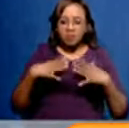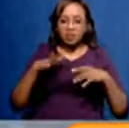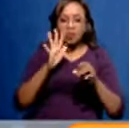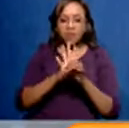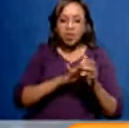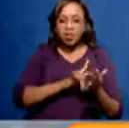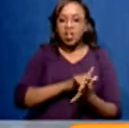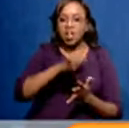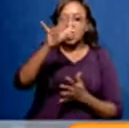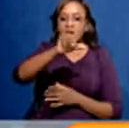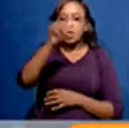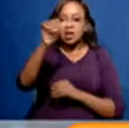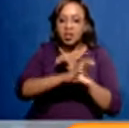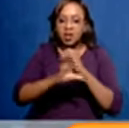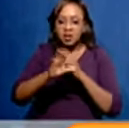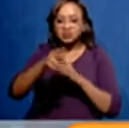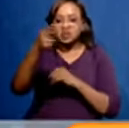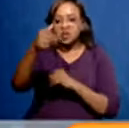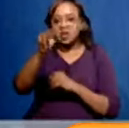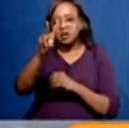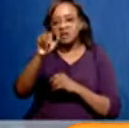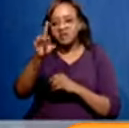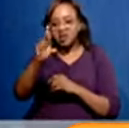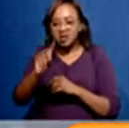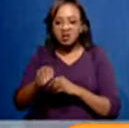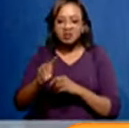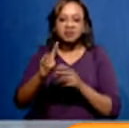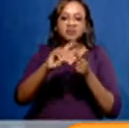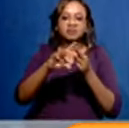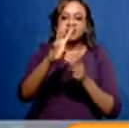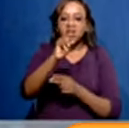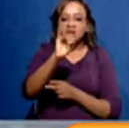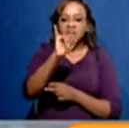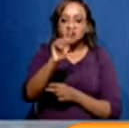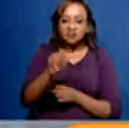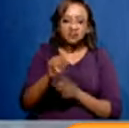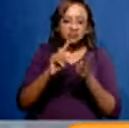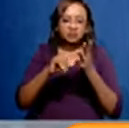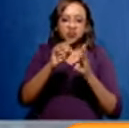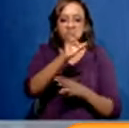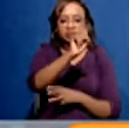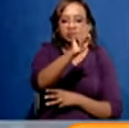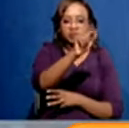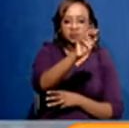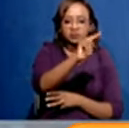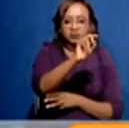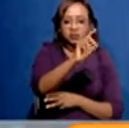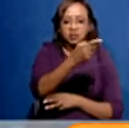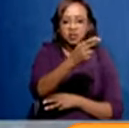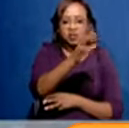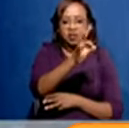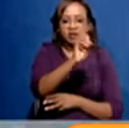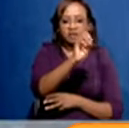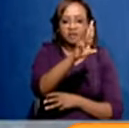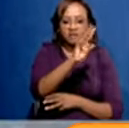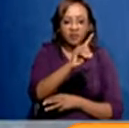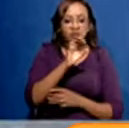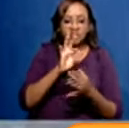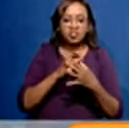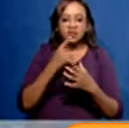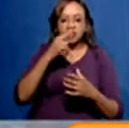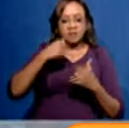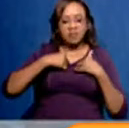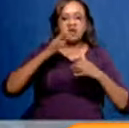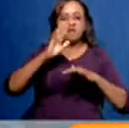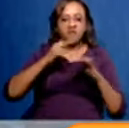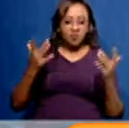postgraduate degree elsewhere, let's say Harvard or MIT or Stanford, they associate more with those universities than they do with the, you know, the